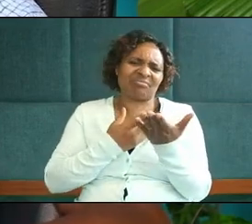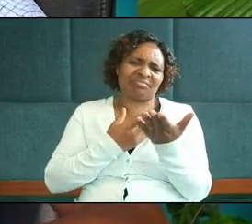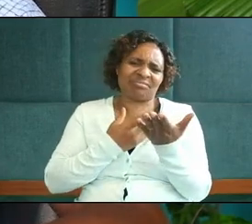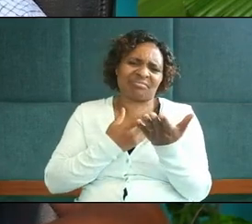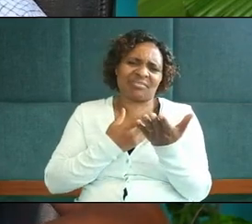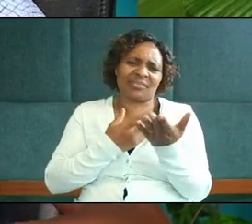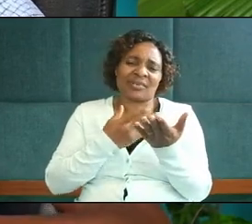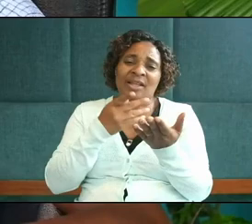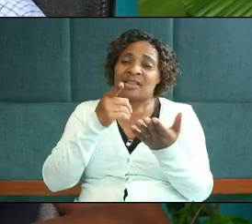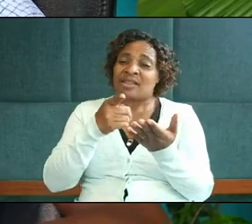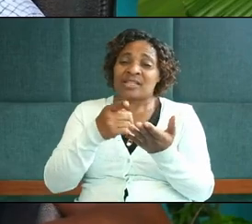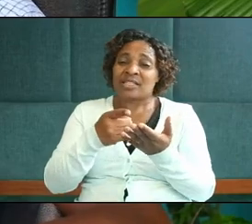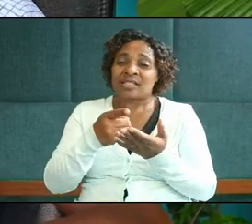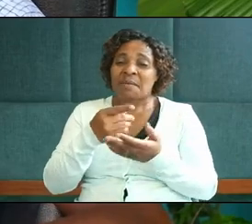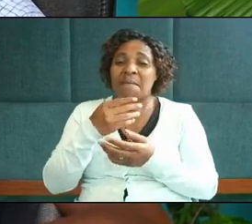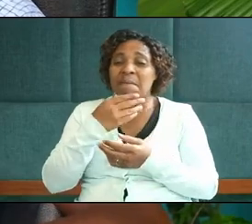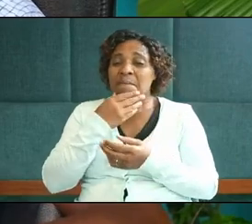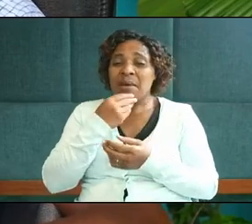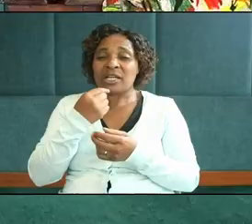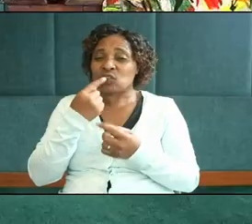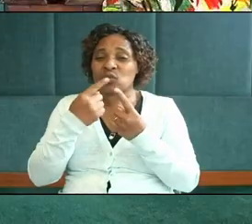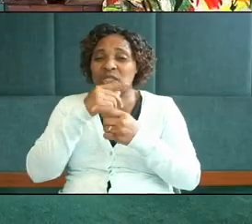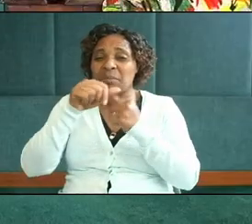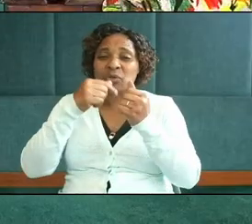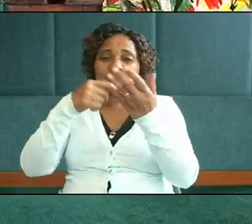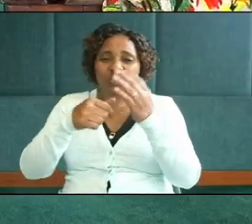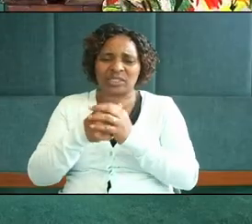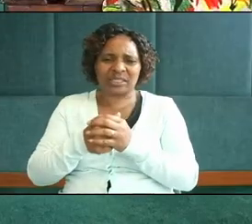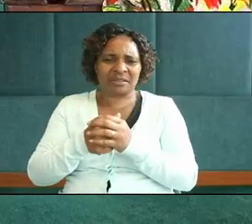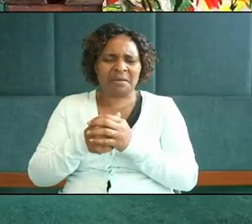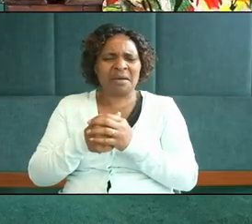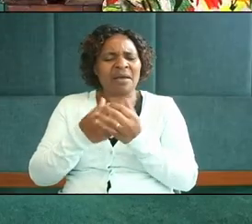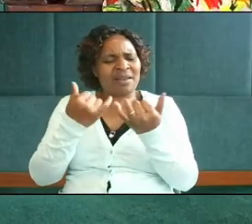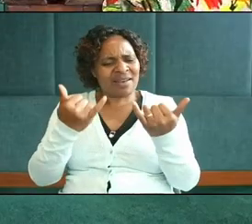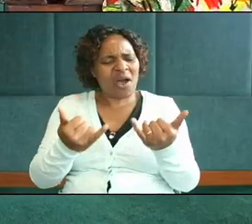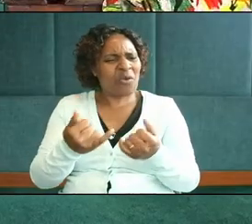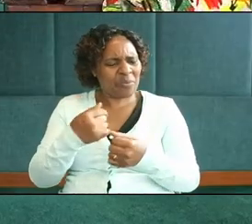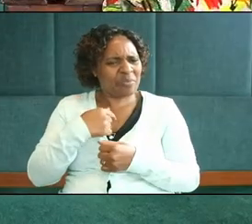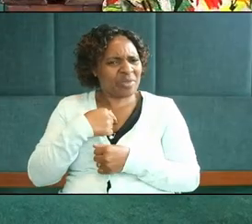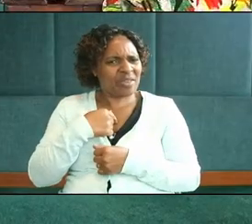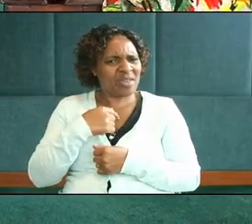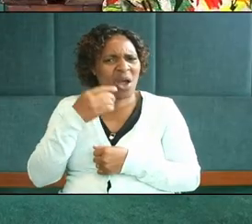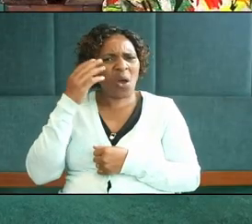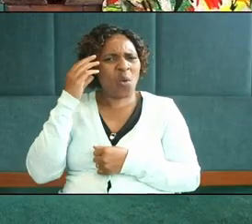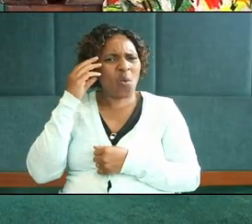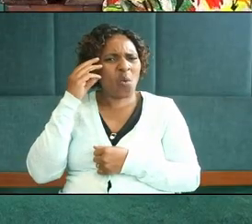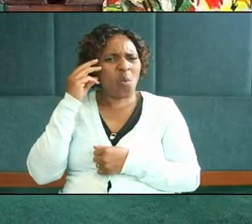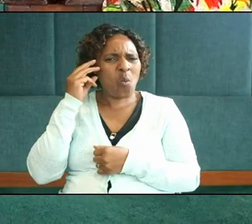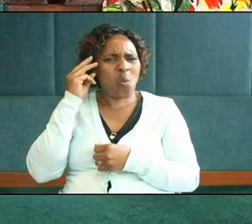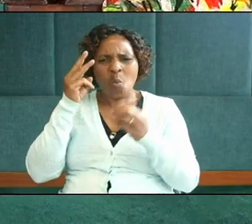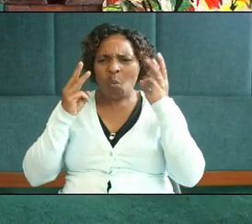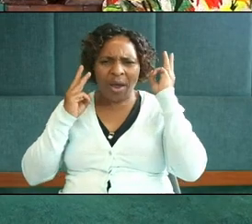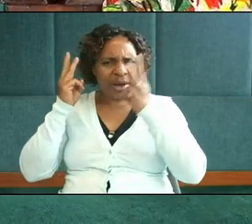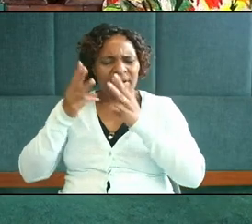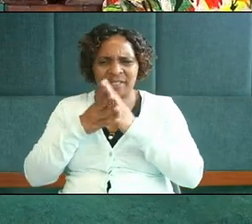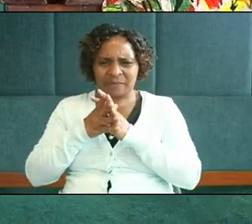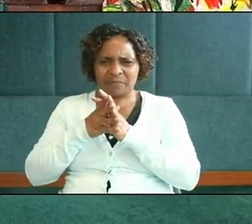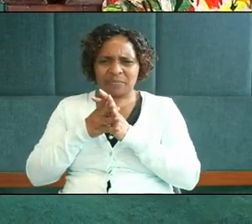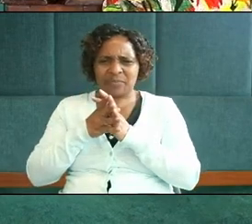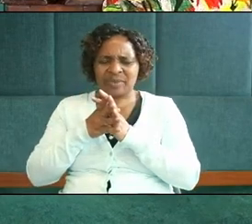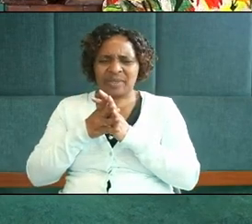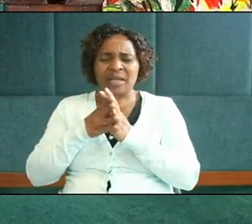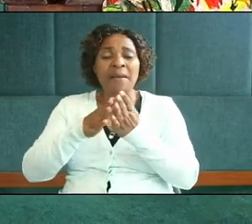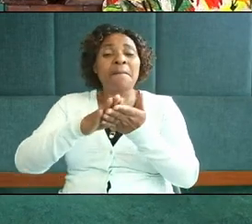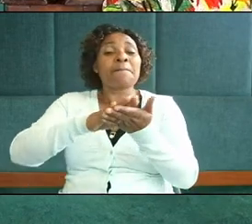I'm sure they even reached the point where they were mocking him at some point. Right. You know, I'm wondering, like, it just hit me that apparently